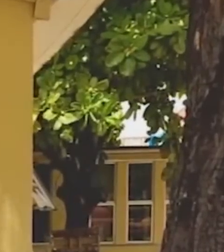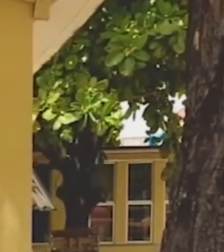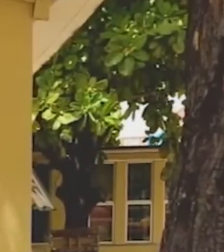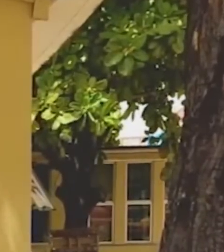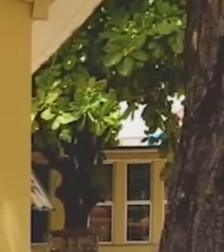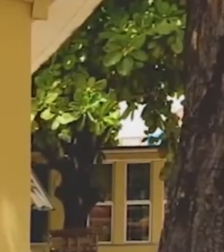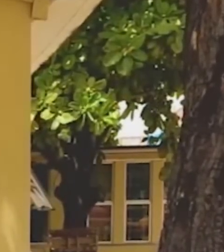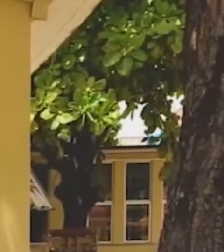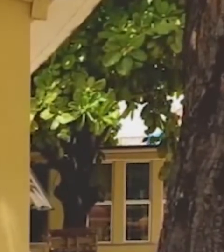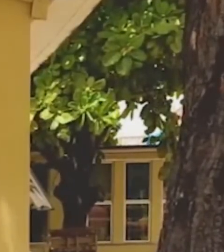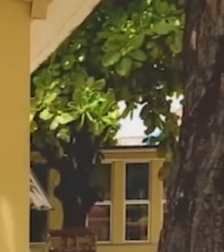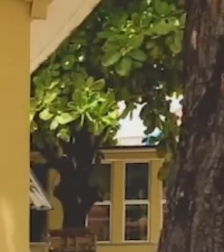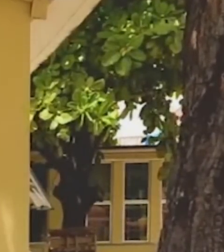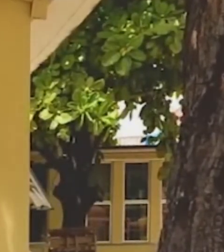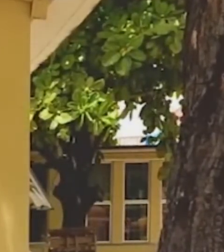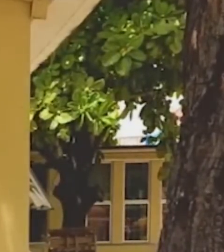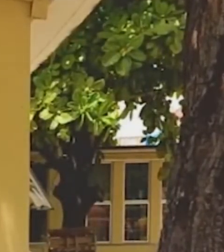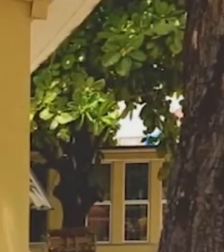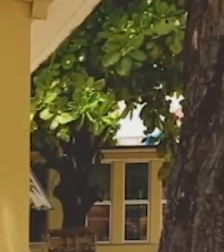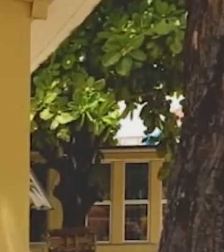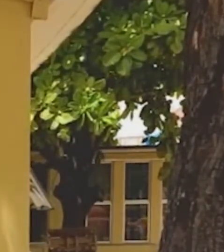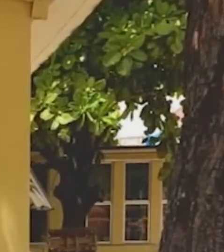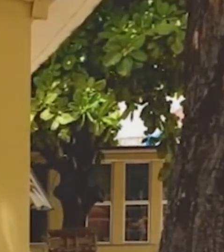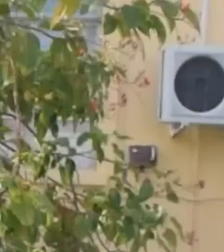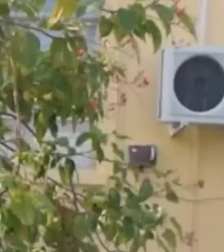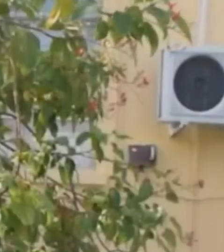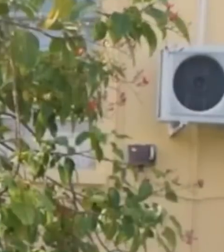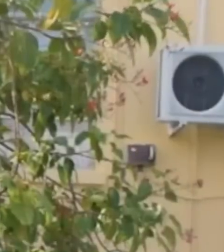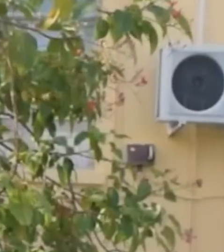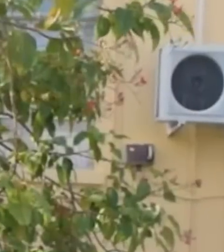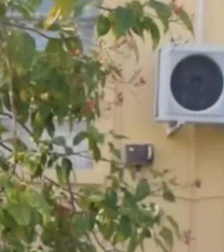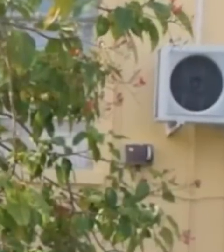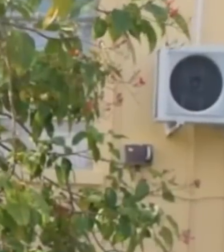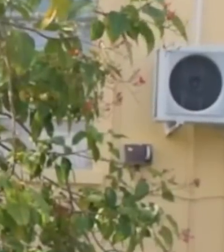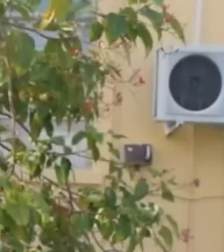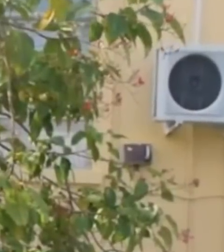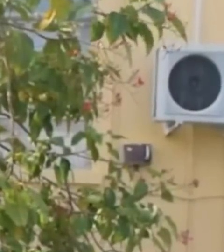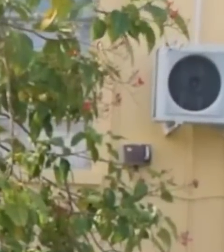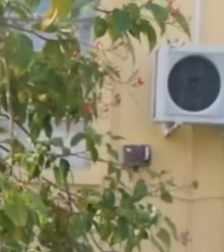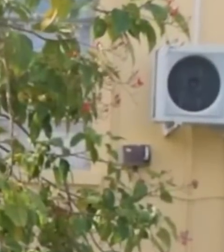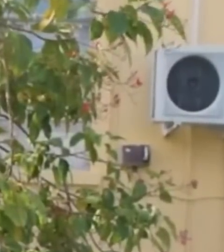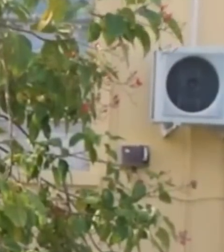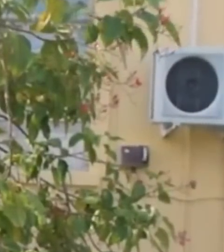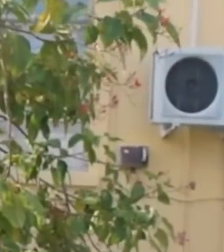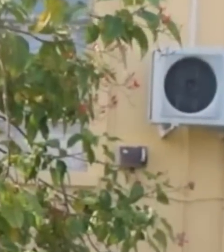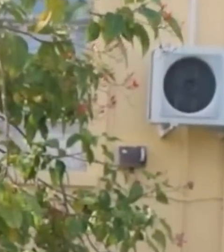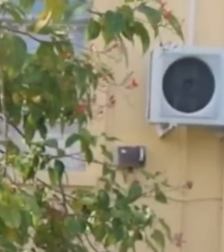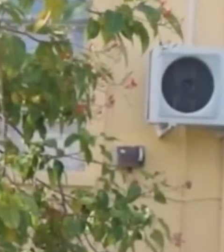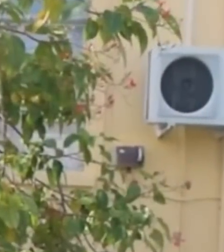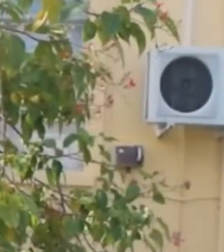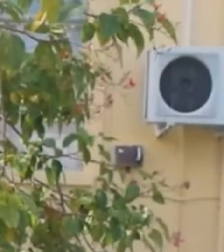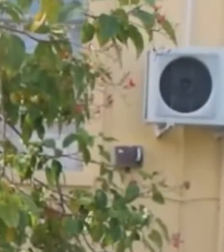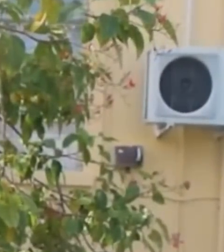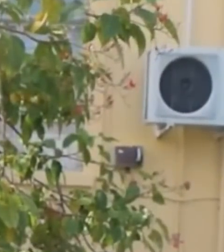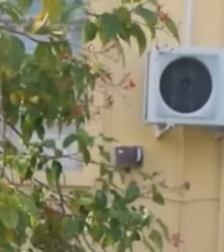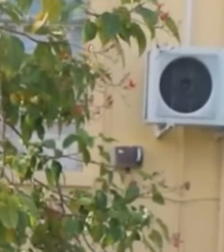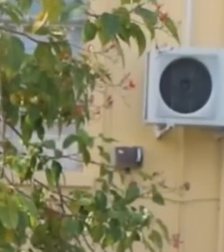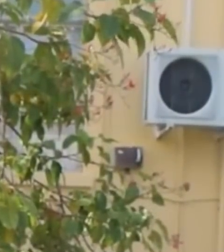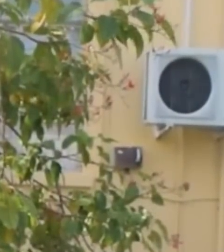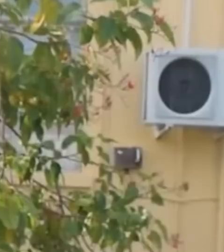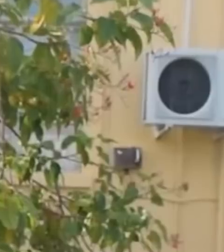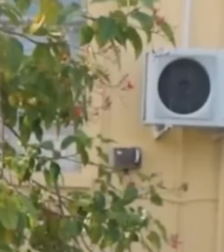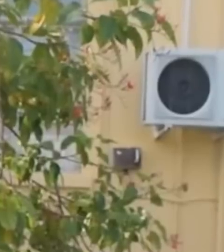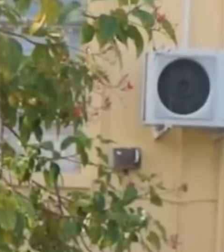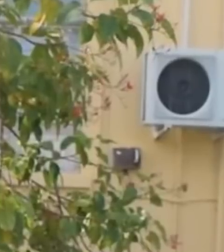COVID-19 or possible cases of COVID-19. Then get kind of more busier and more patients coming in and